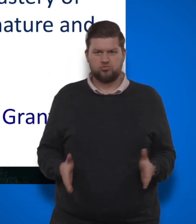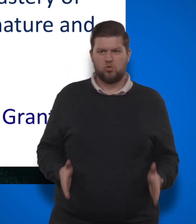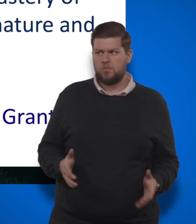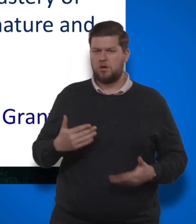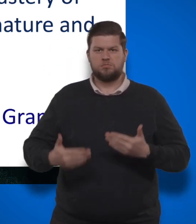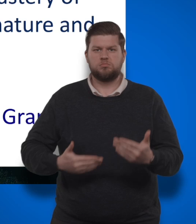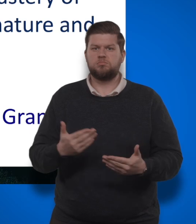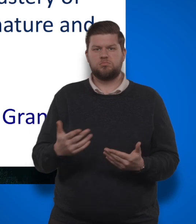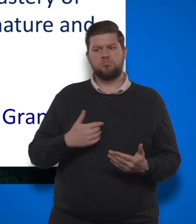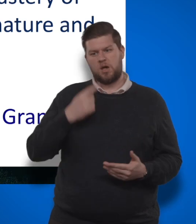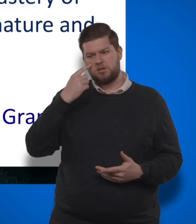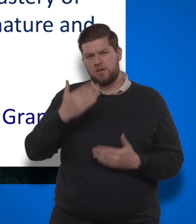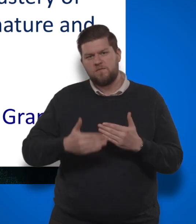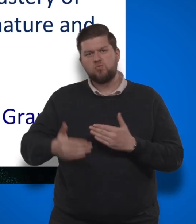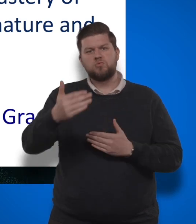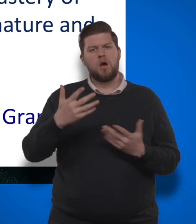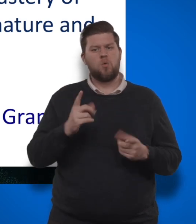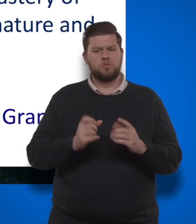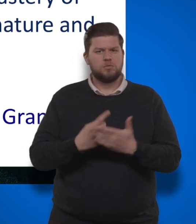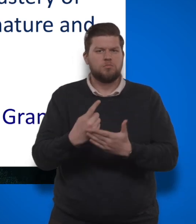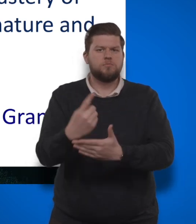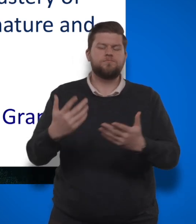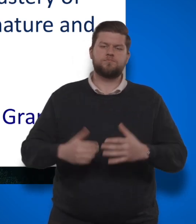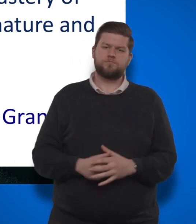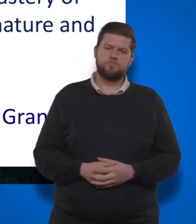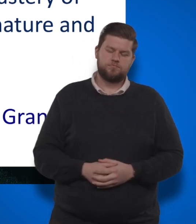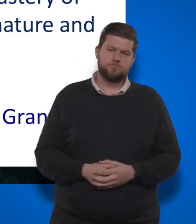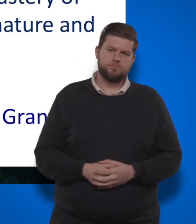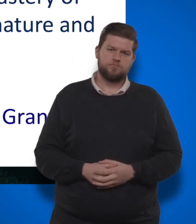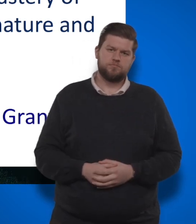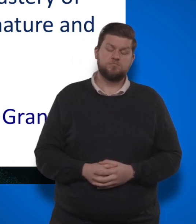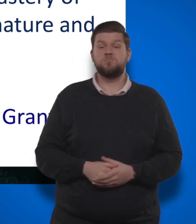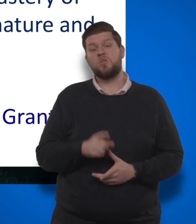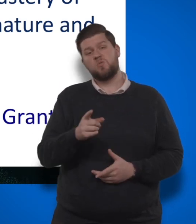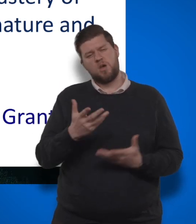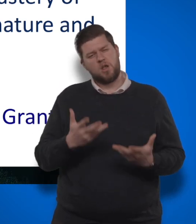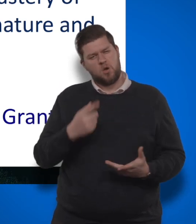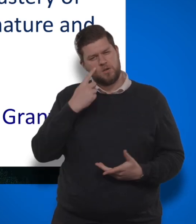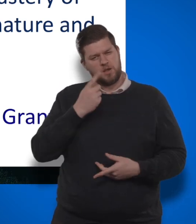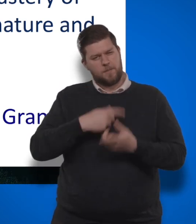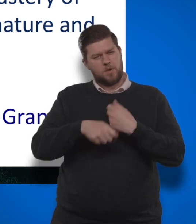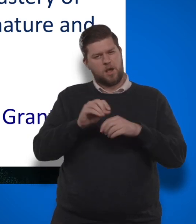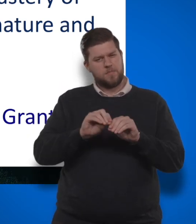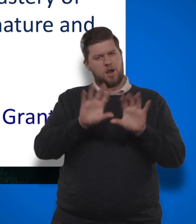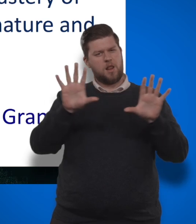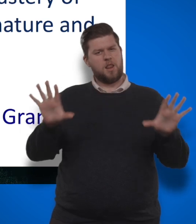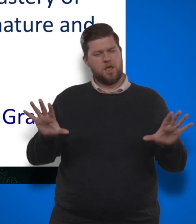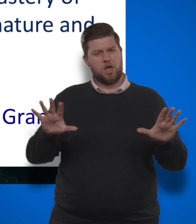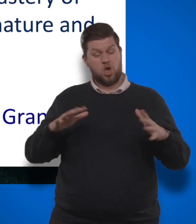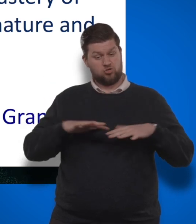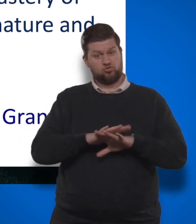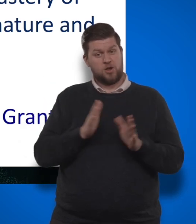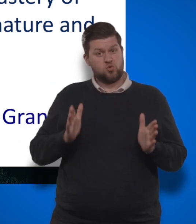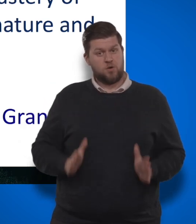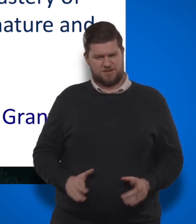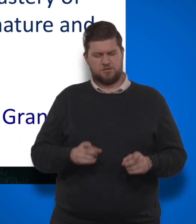in its more extreme forms like this, it becomes clear that transhumanism has the features of religious belief.